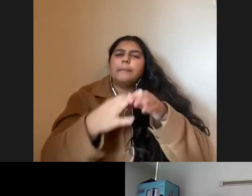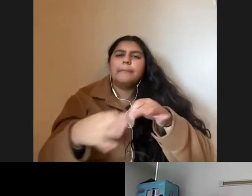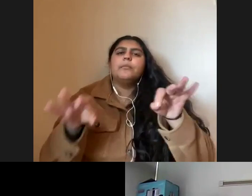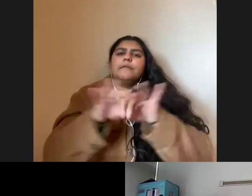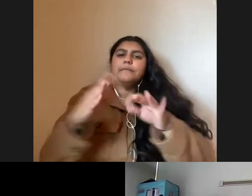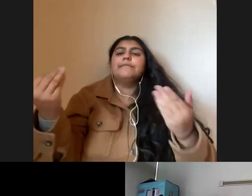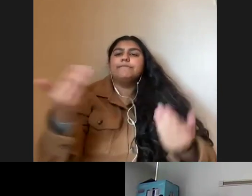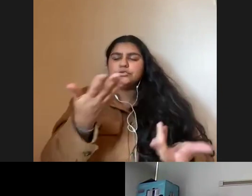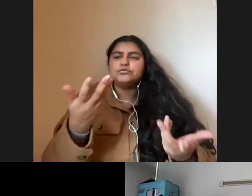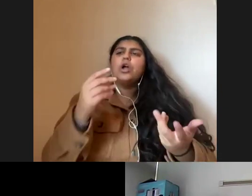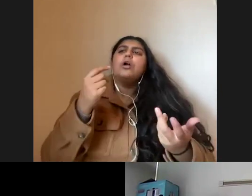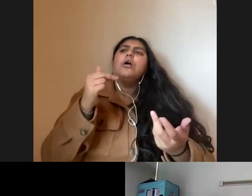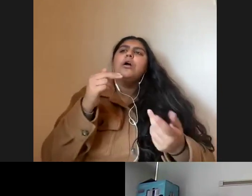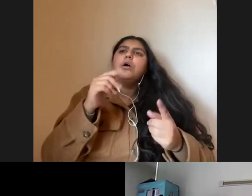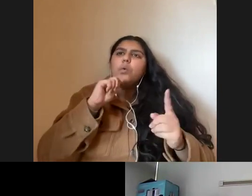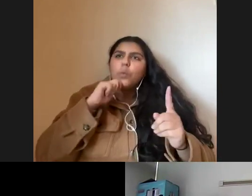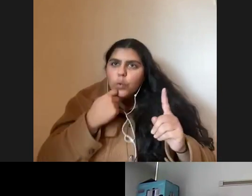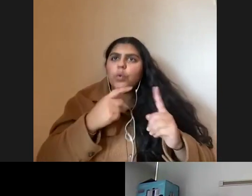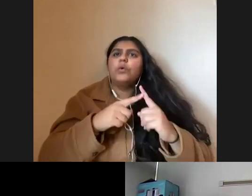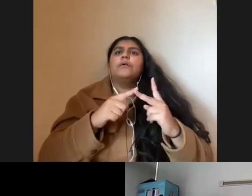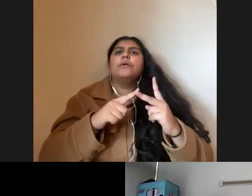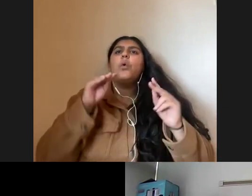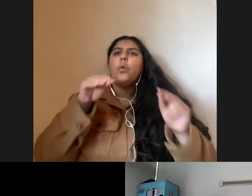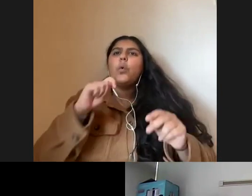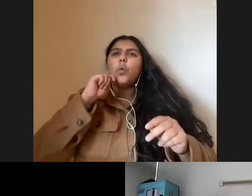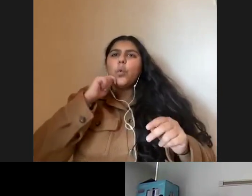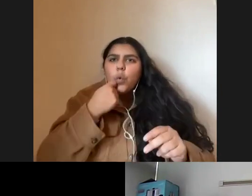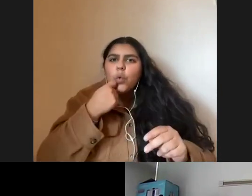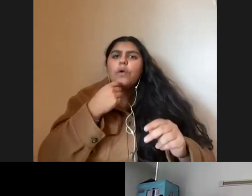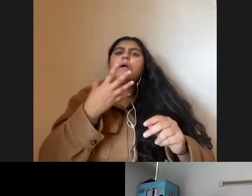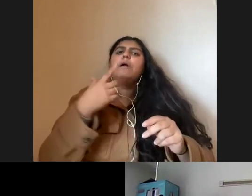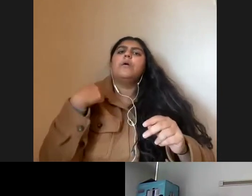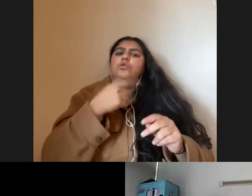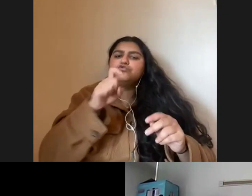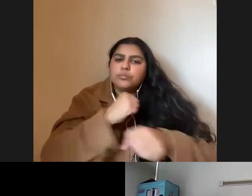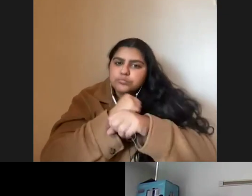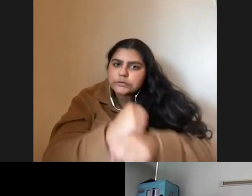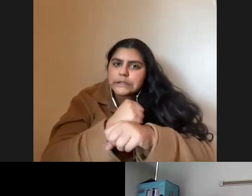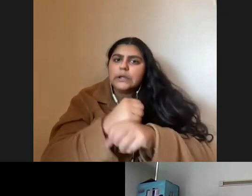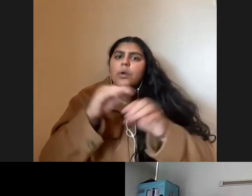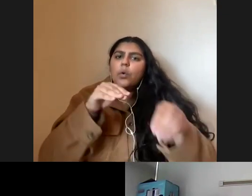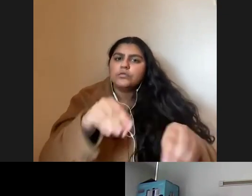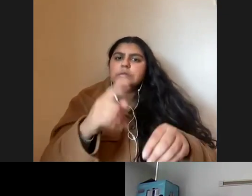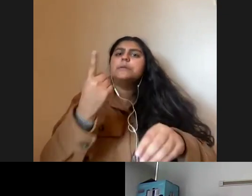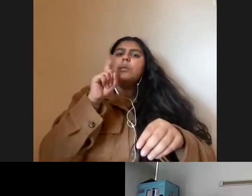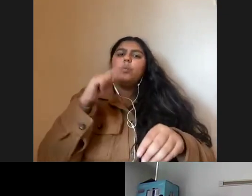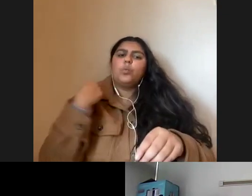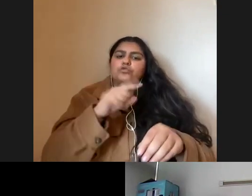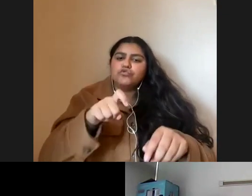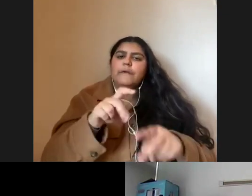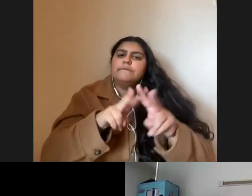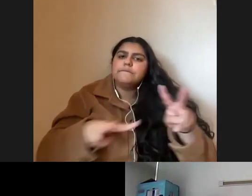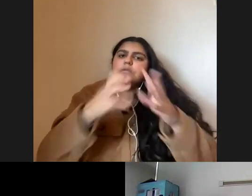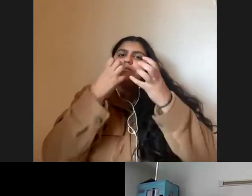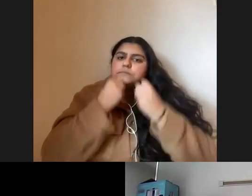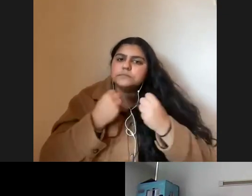are cool. The ocean is a really cool, neat place, and it's something that we should protect. And it's something that we should value. Very